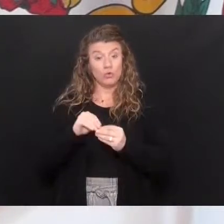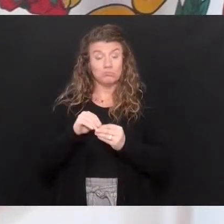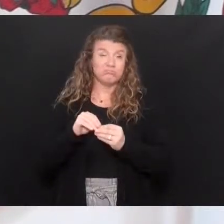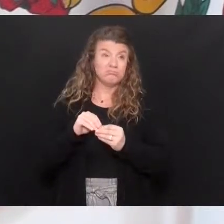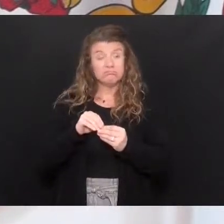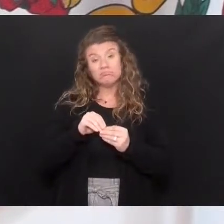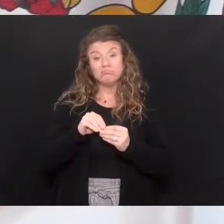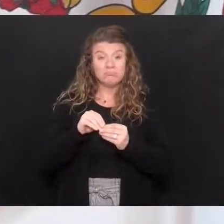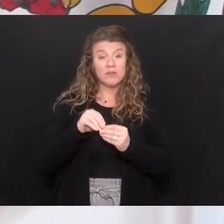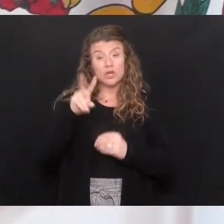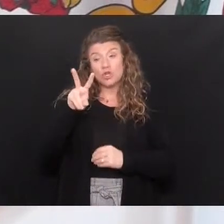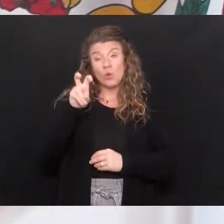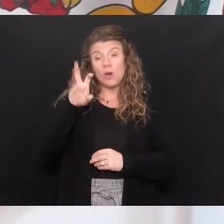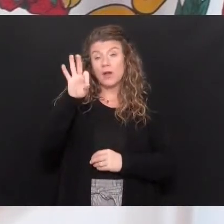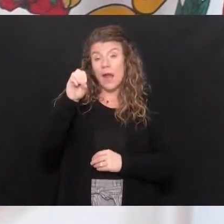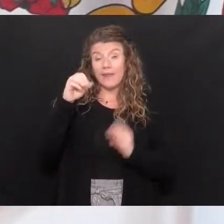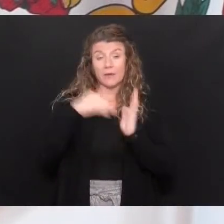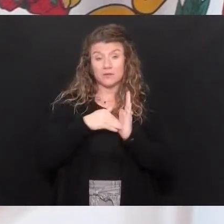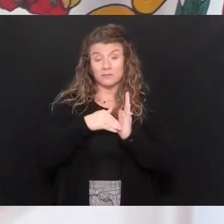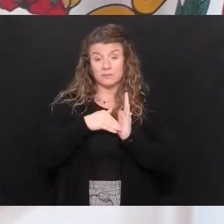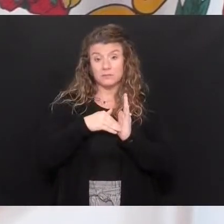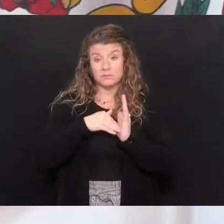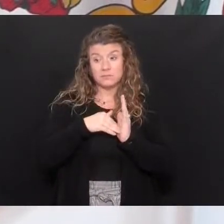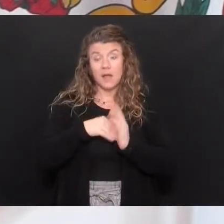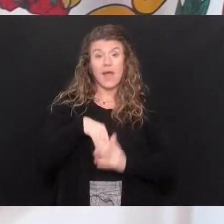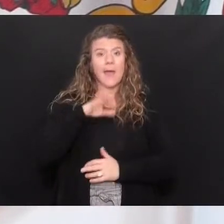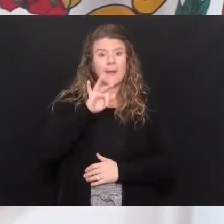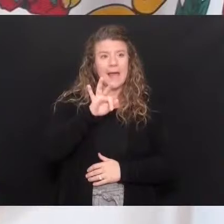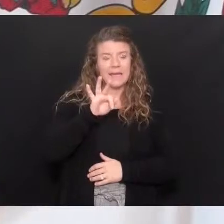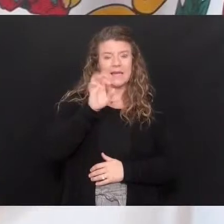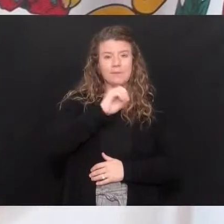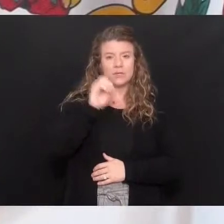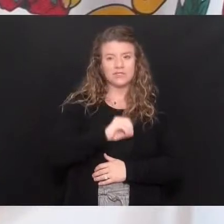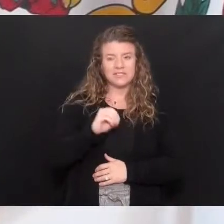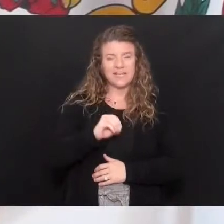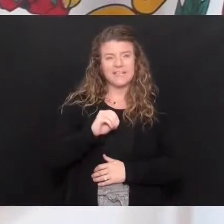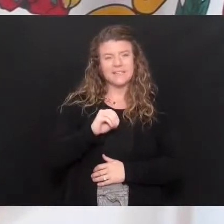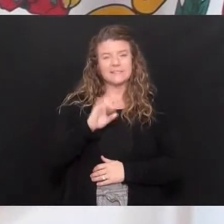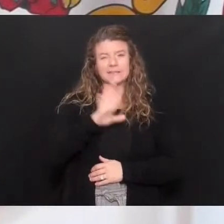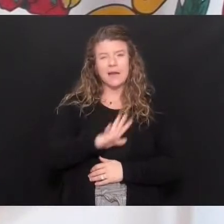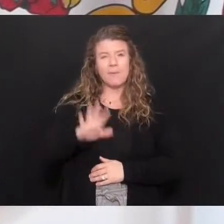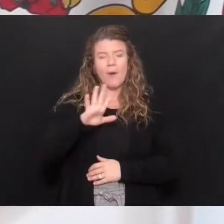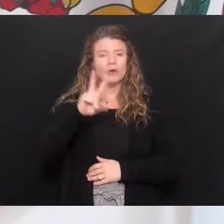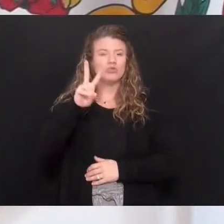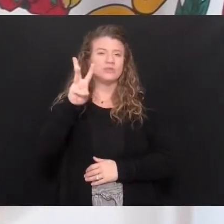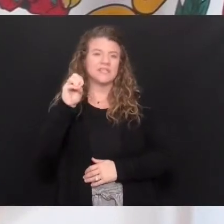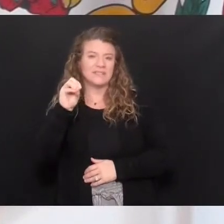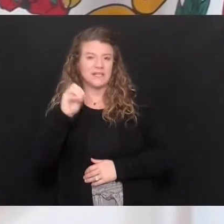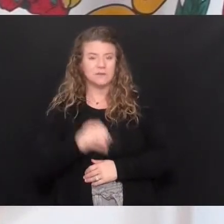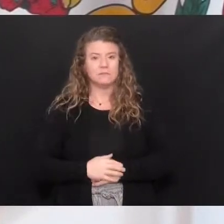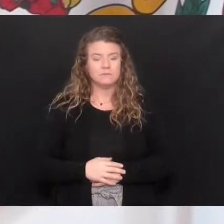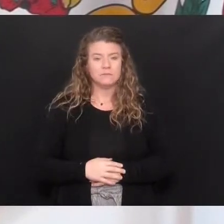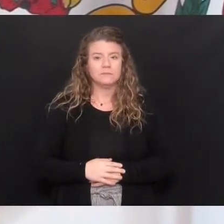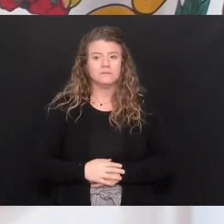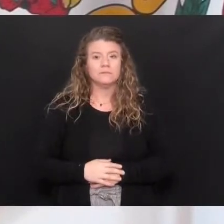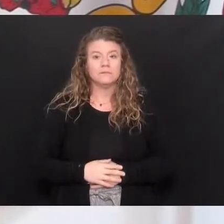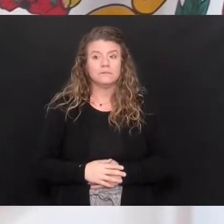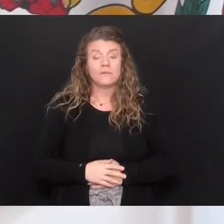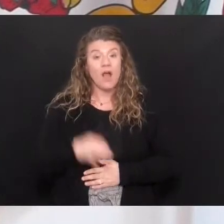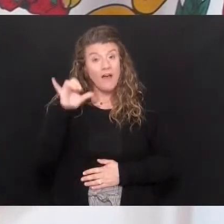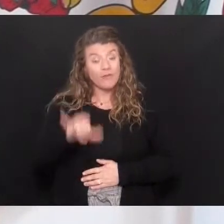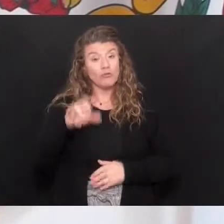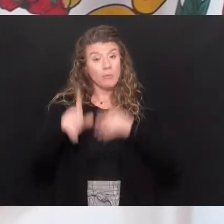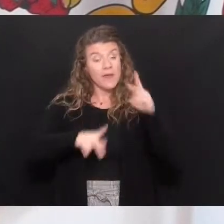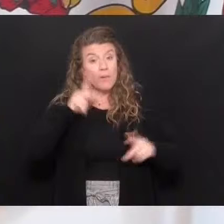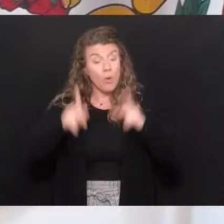probably 290,000 people. To get to 19% is somewhere 260. Of those